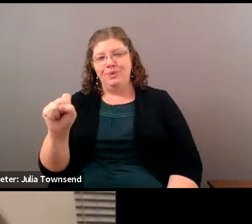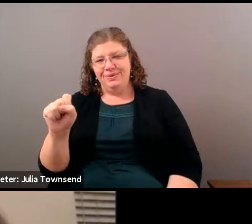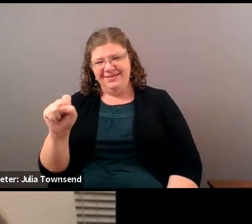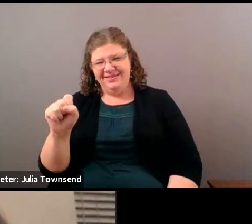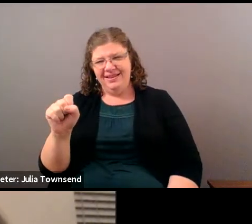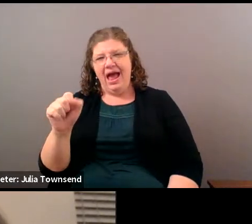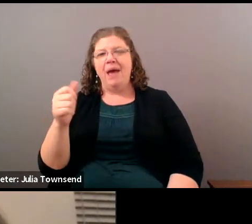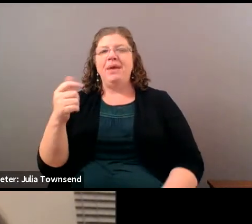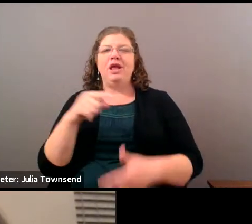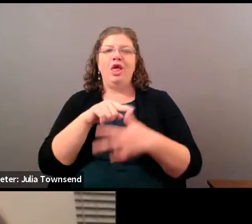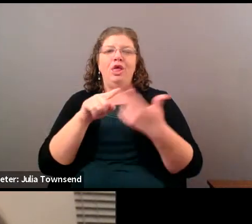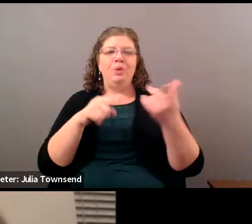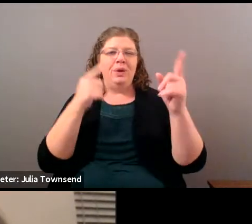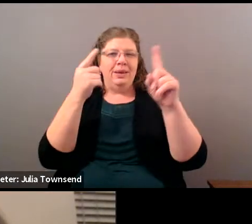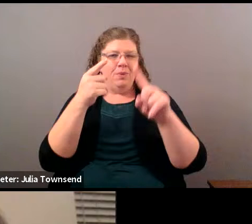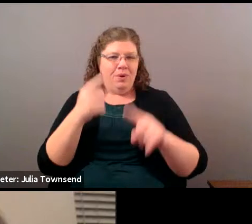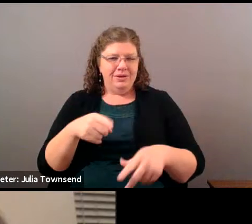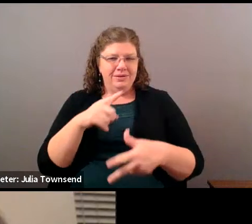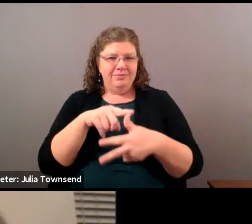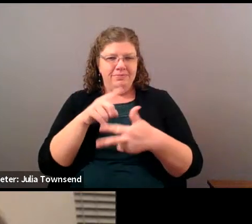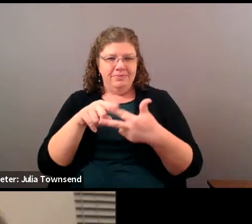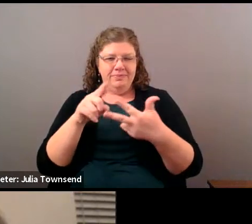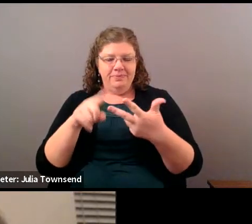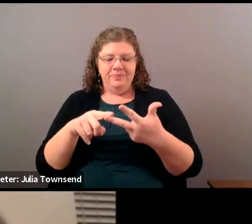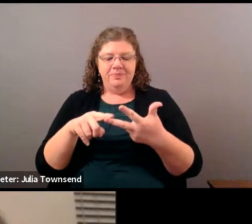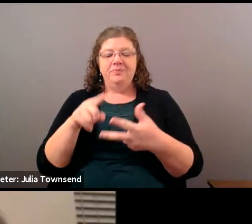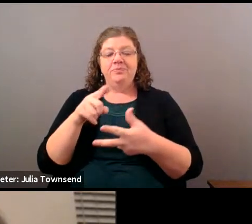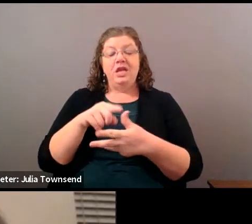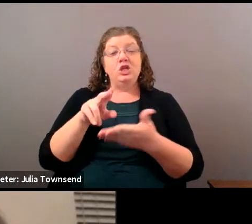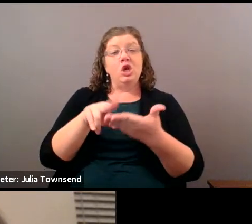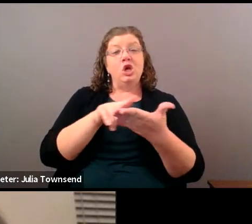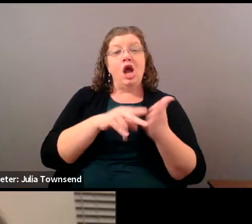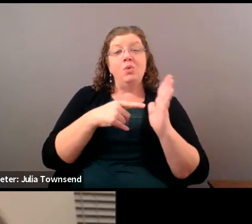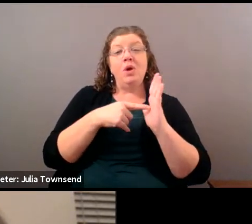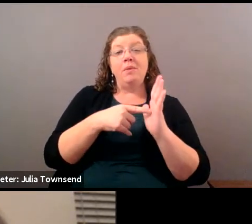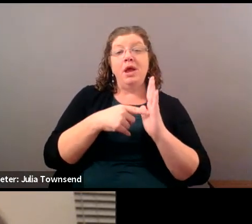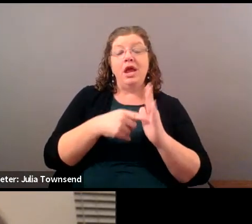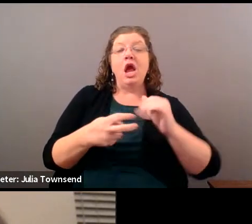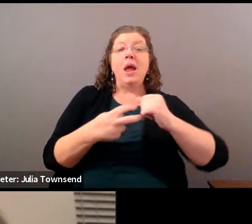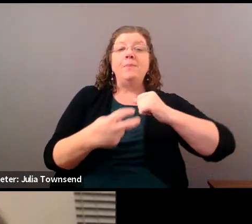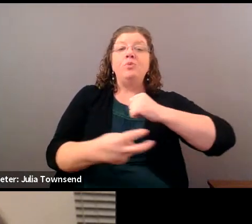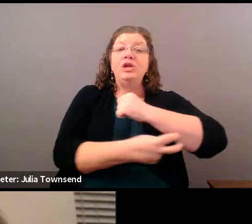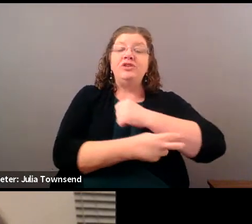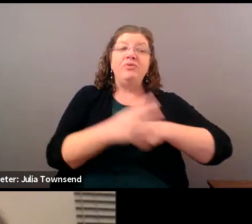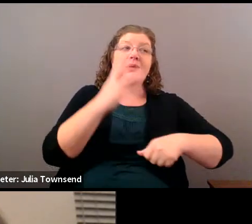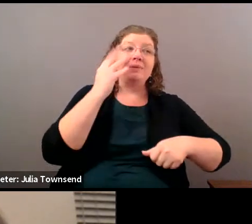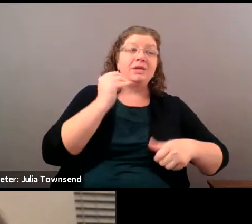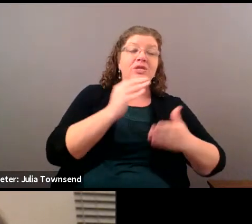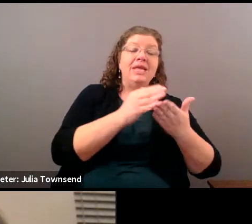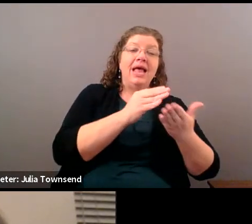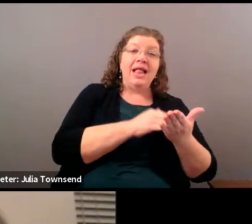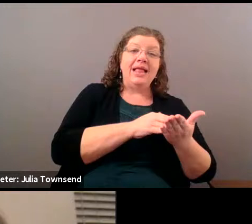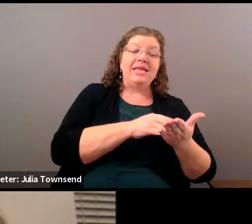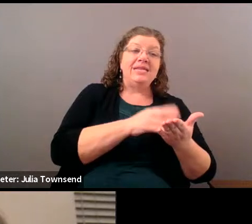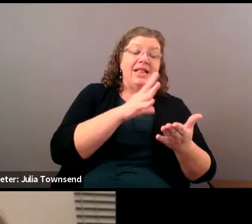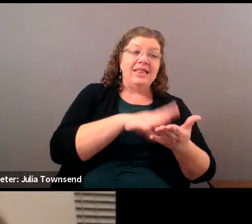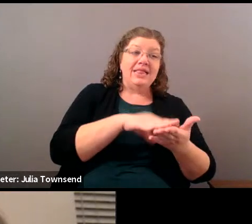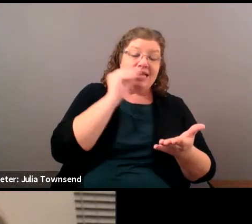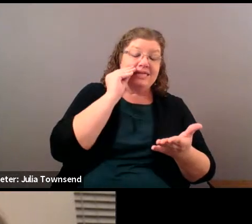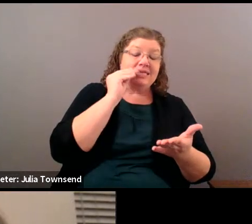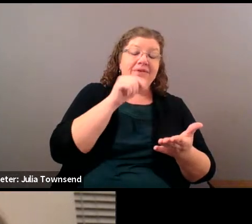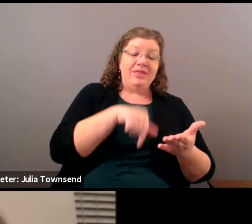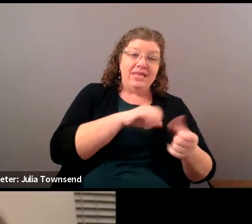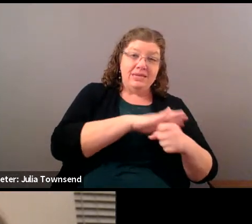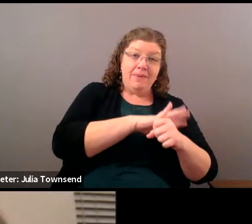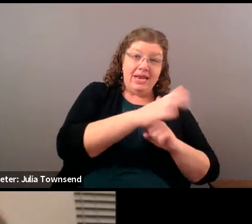points about it. One is that this is a contract that really represents a bridge from the experiences and lessons of this pandemic year